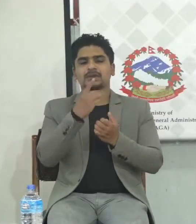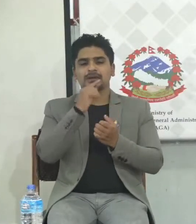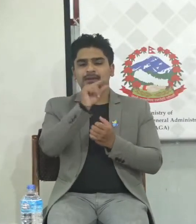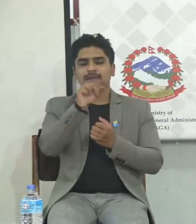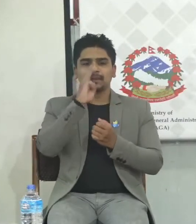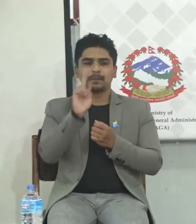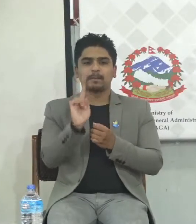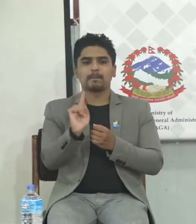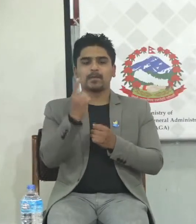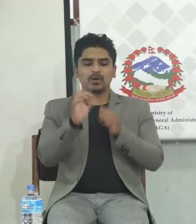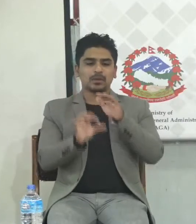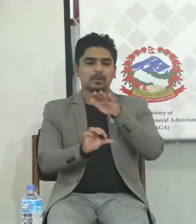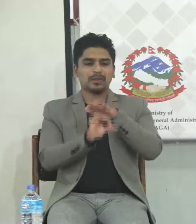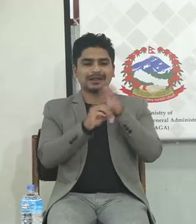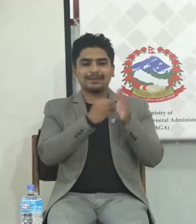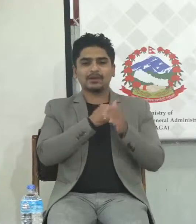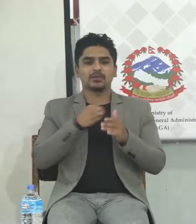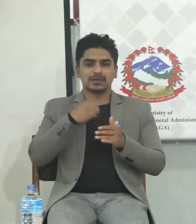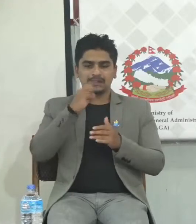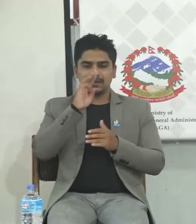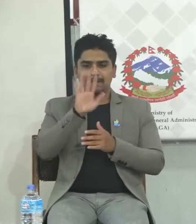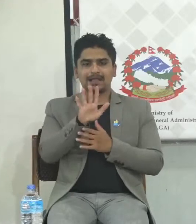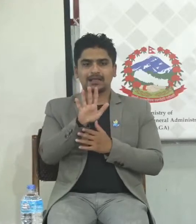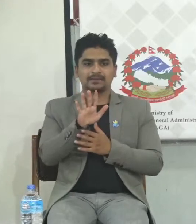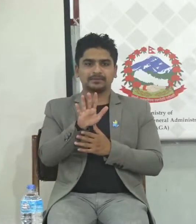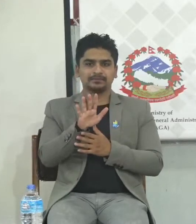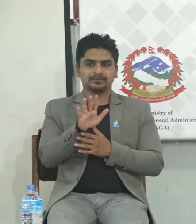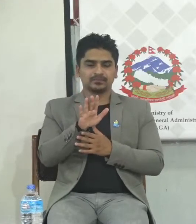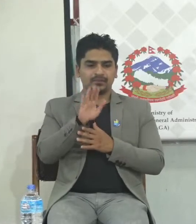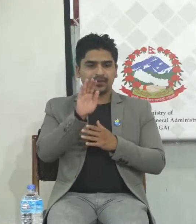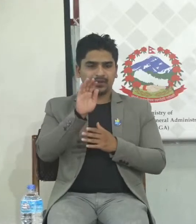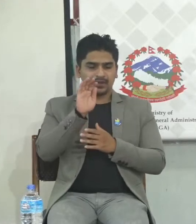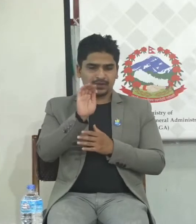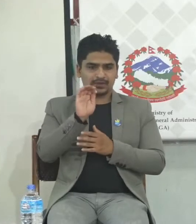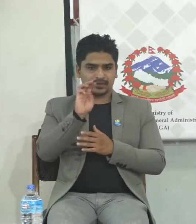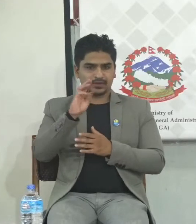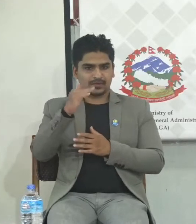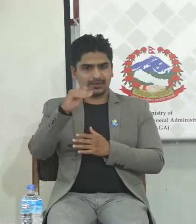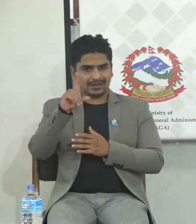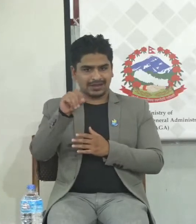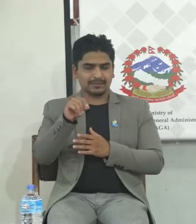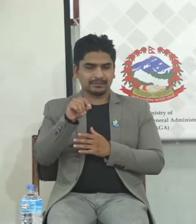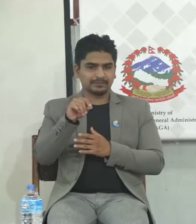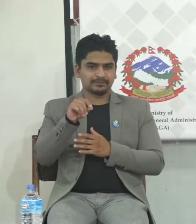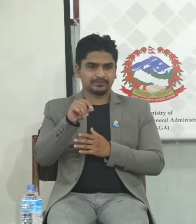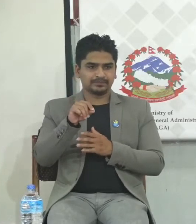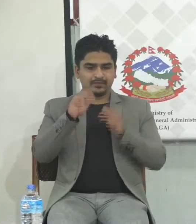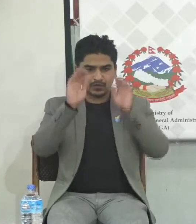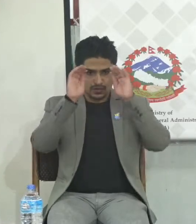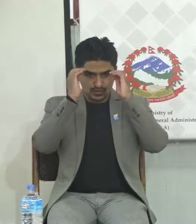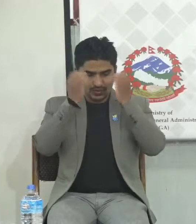creating calmness, safety, connectedness, self-help, and the promote hope.